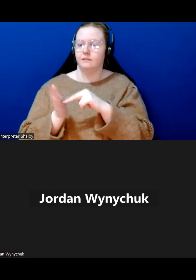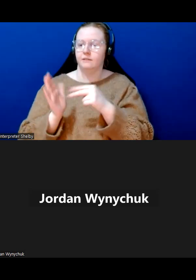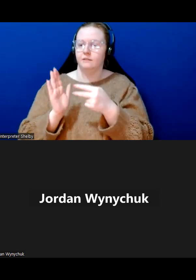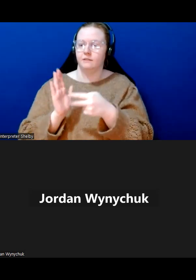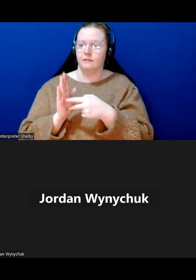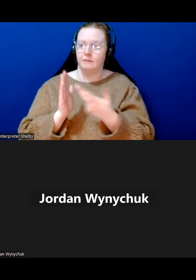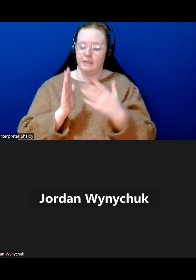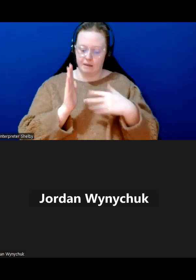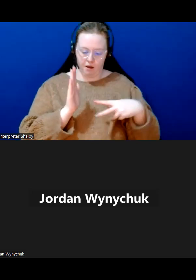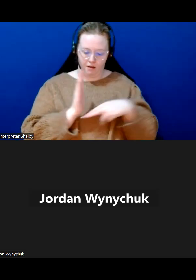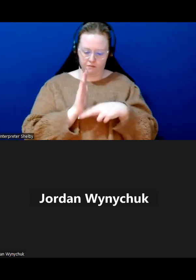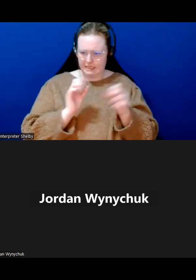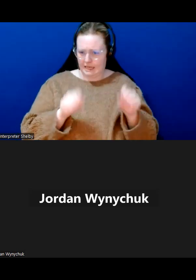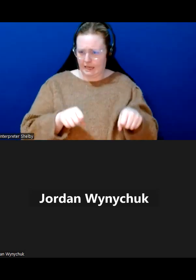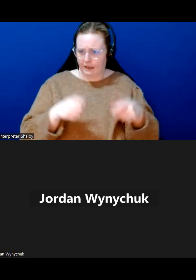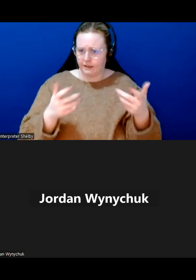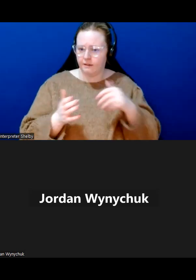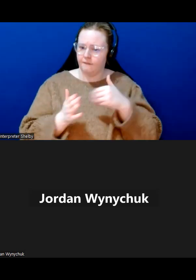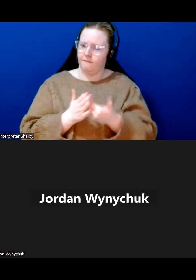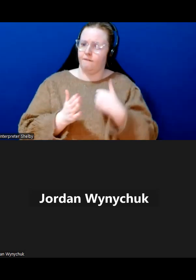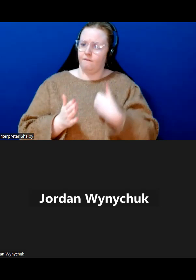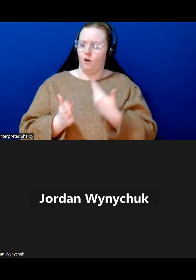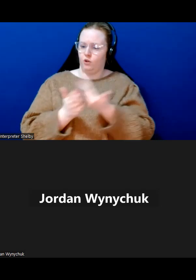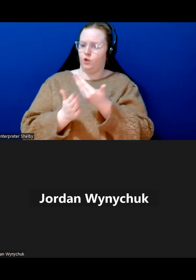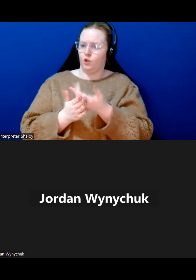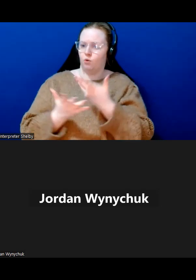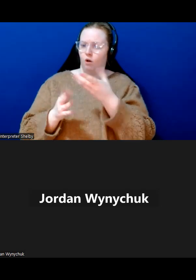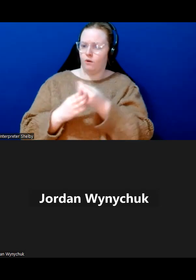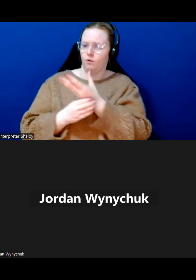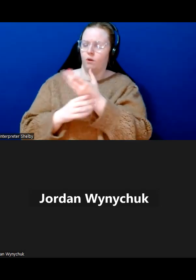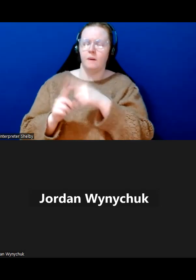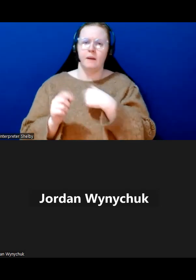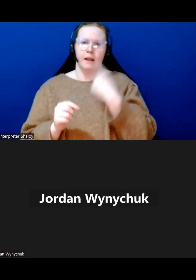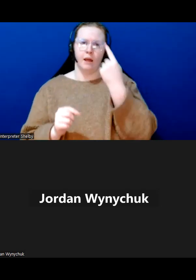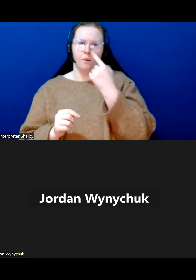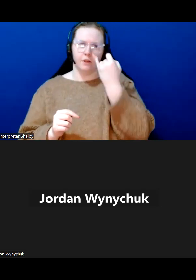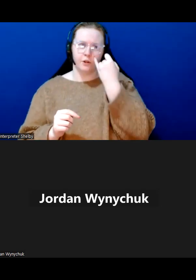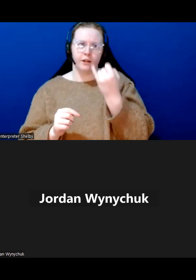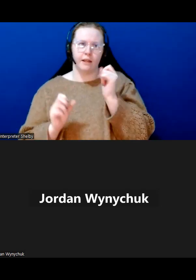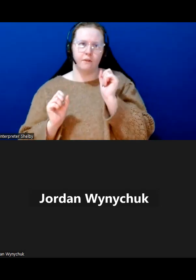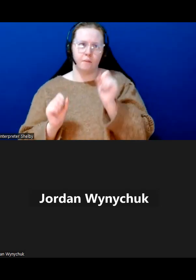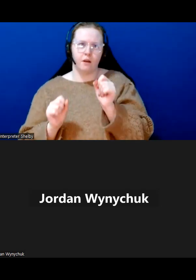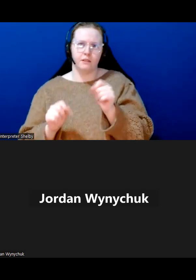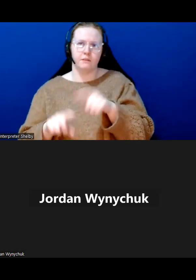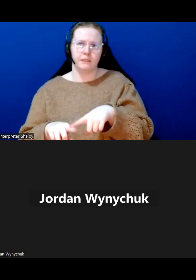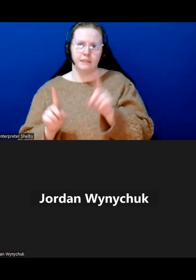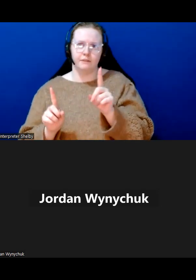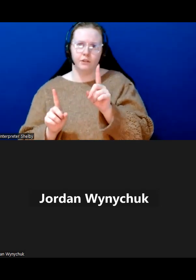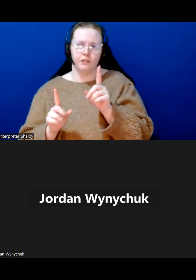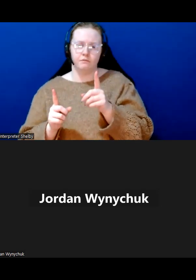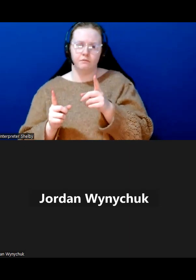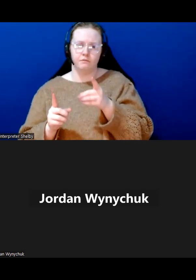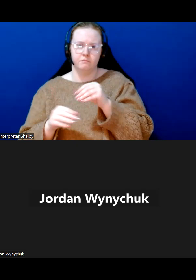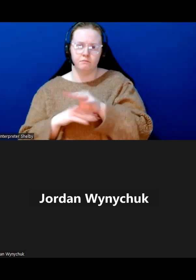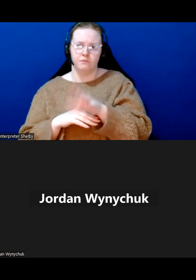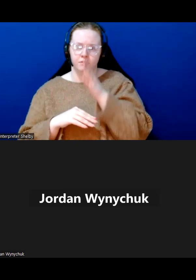off the bottom again. Um, but yeah, that's a great question. I do wonder if it would make a difference, but I will actually write that